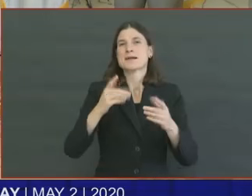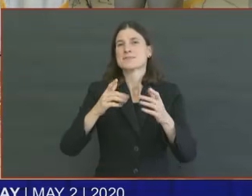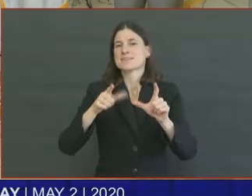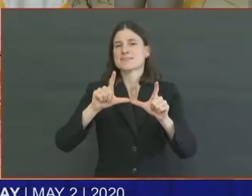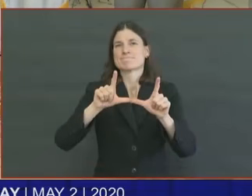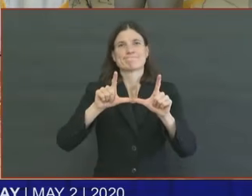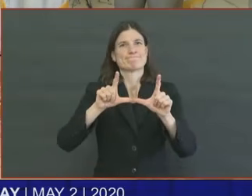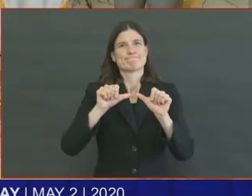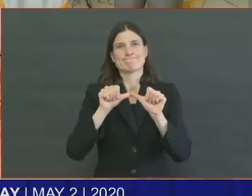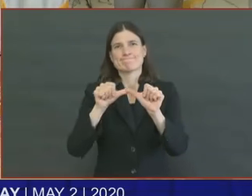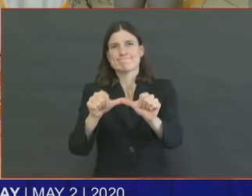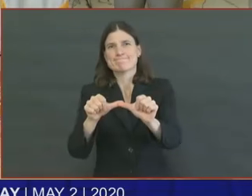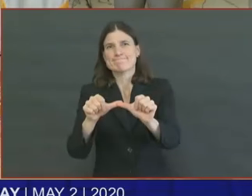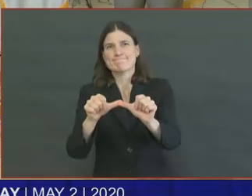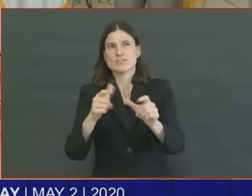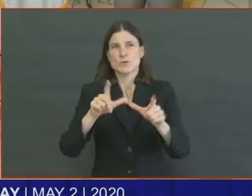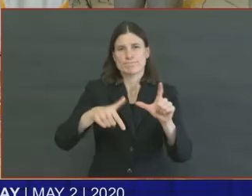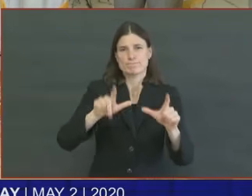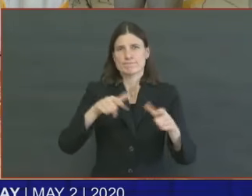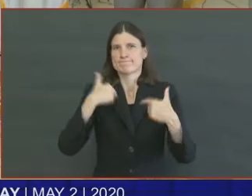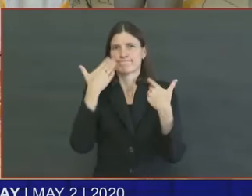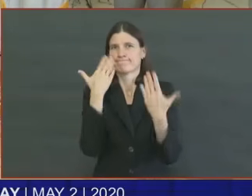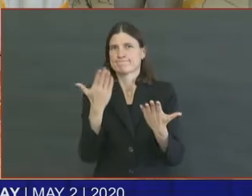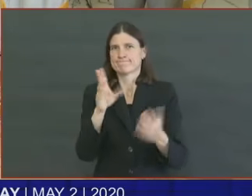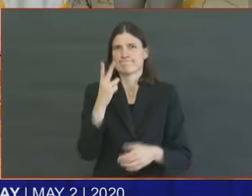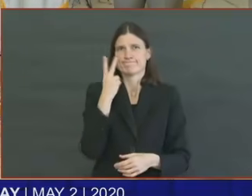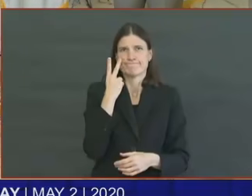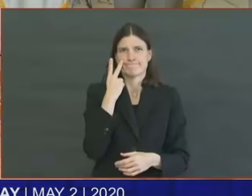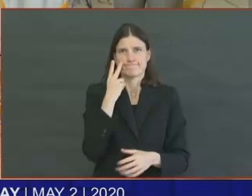back in, as you say, tighten some restrictions.